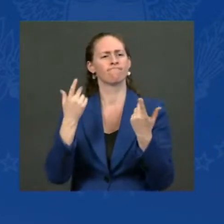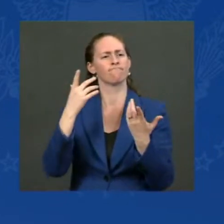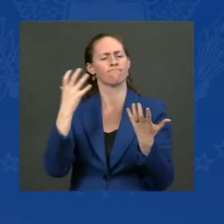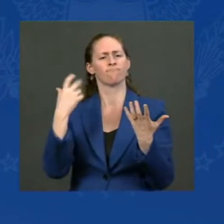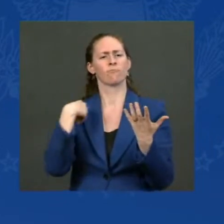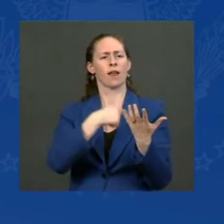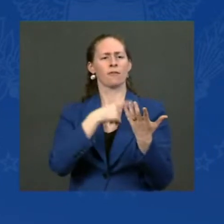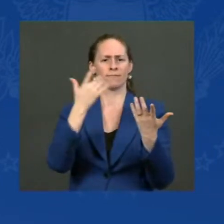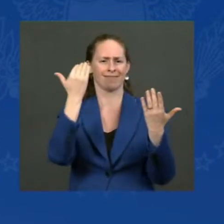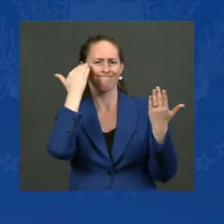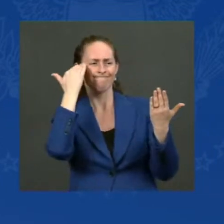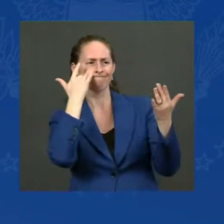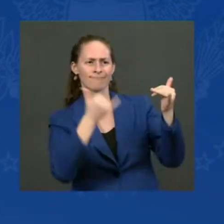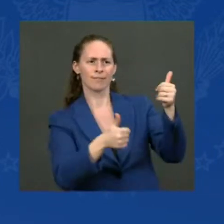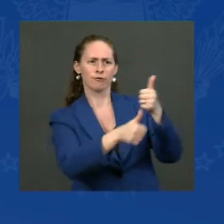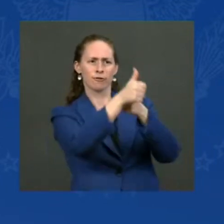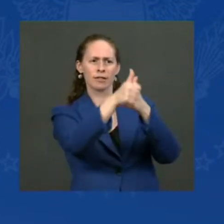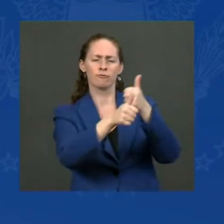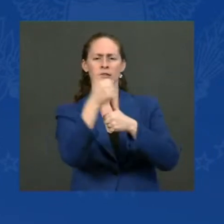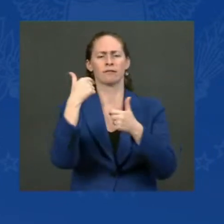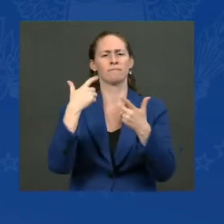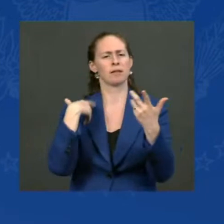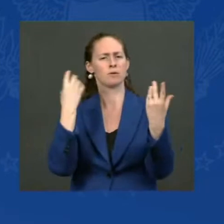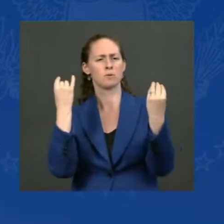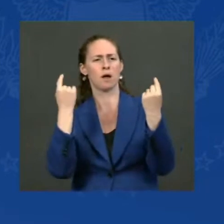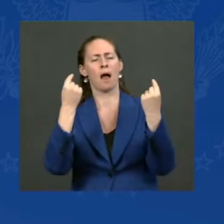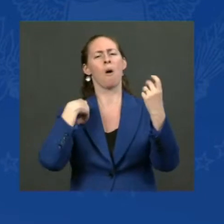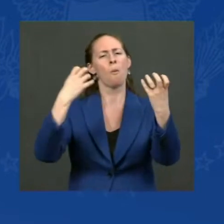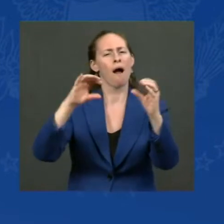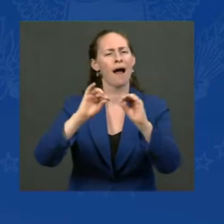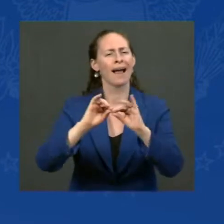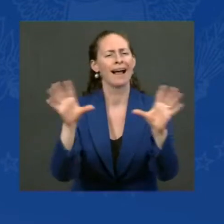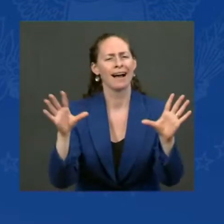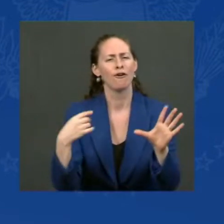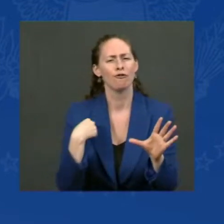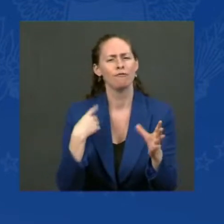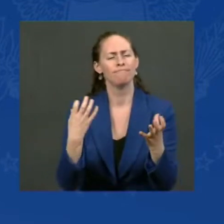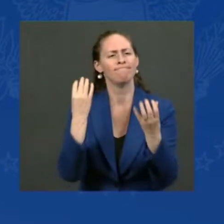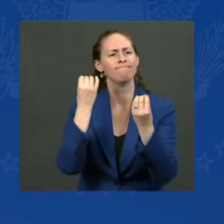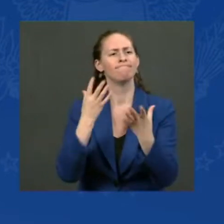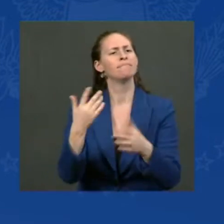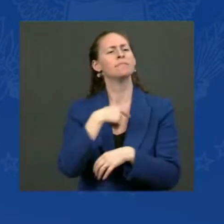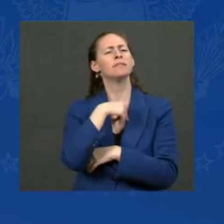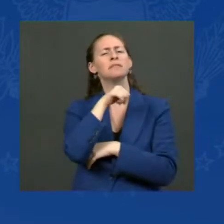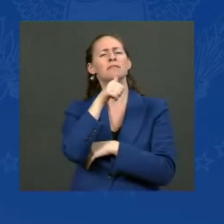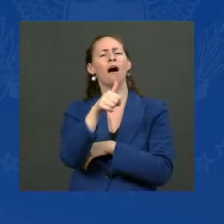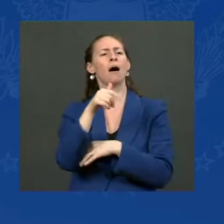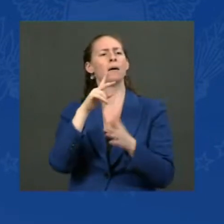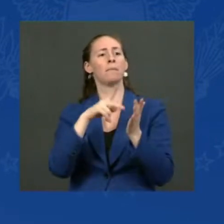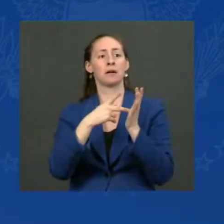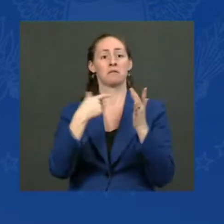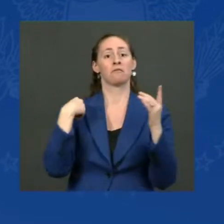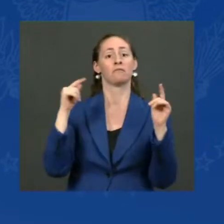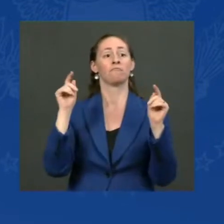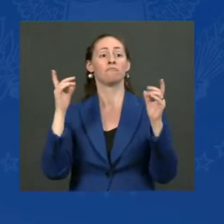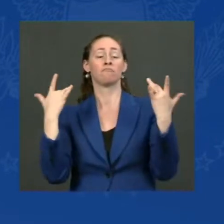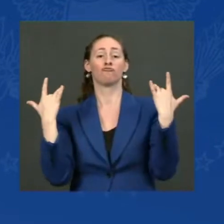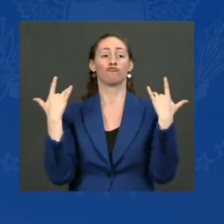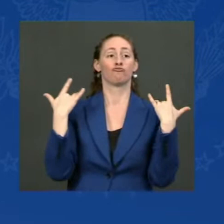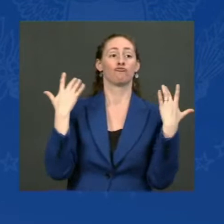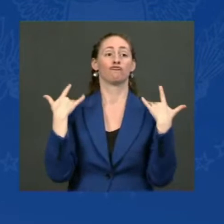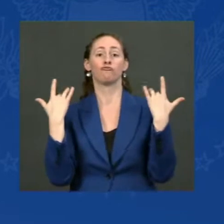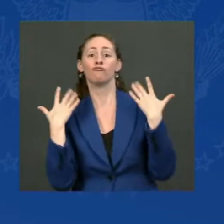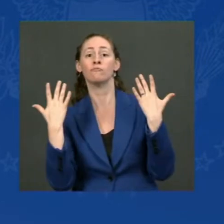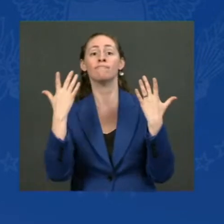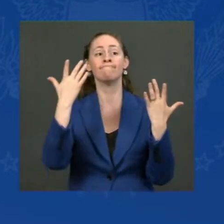be clear. I am not agnostic about the future we want for the world. The future